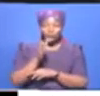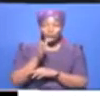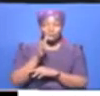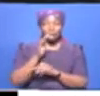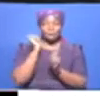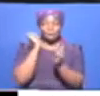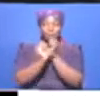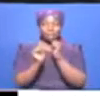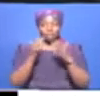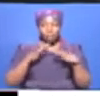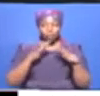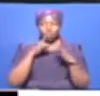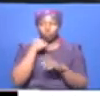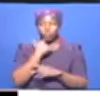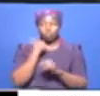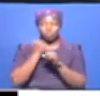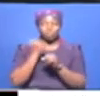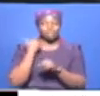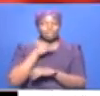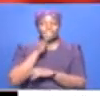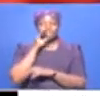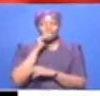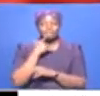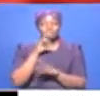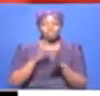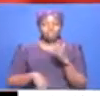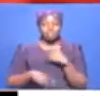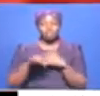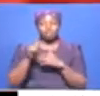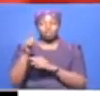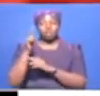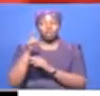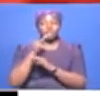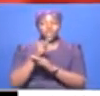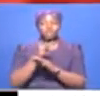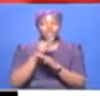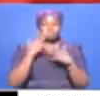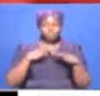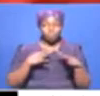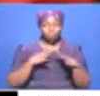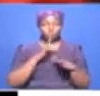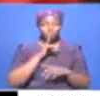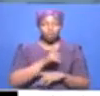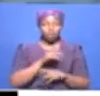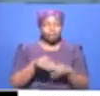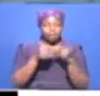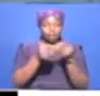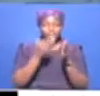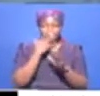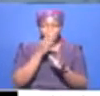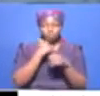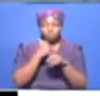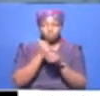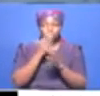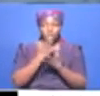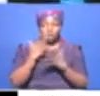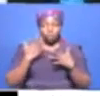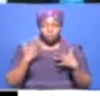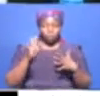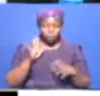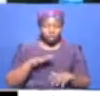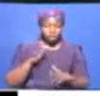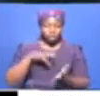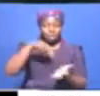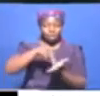hate speech. He revealed that law enforcement personnel were under strict instructions to ensure that women aspiring for various